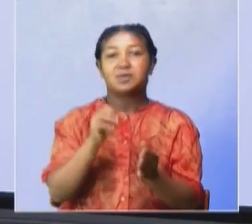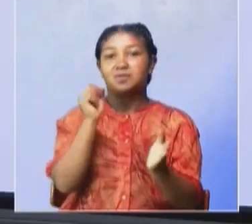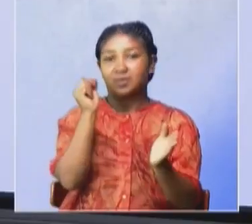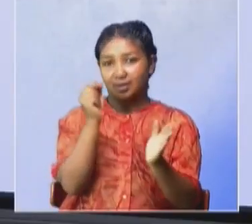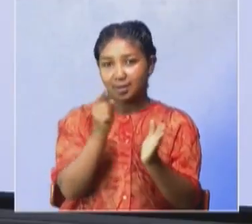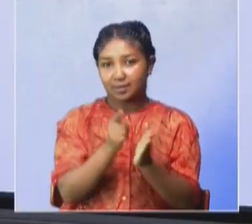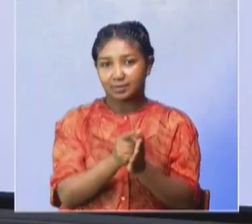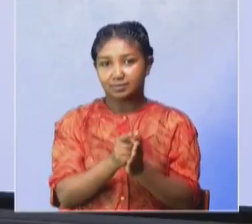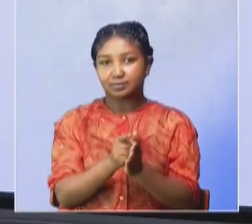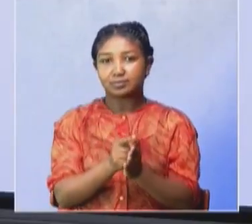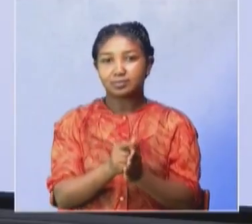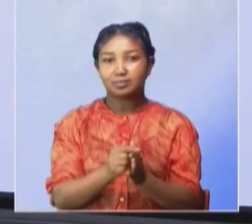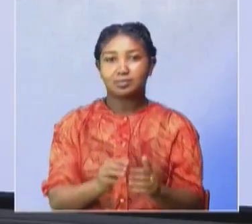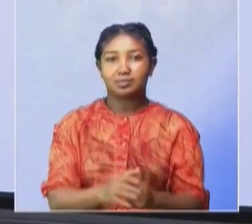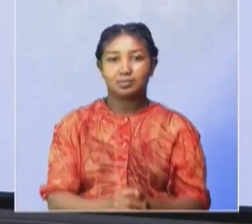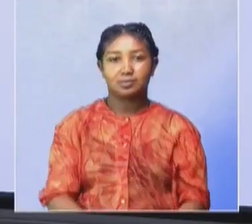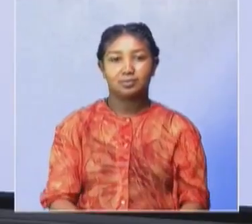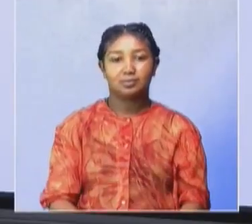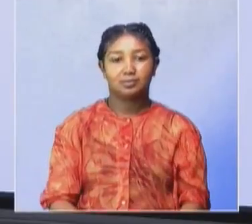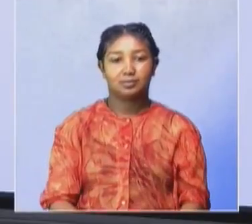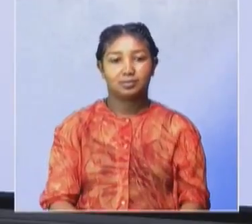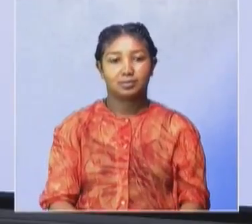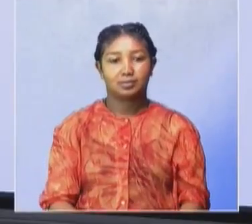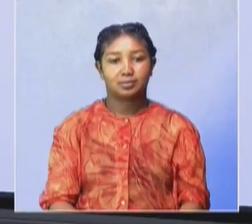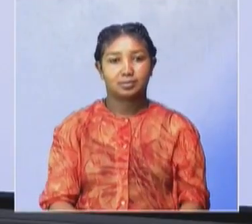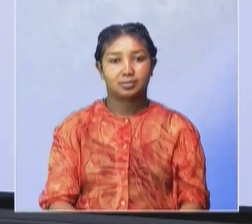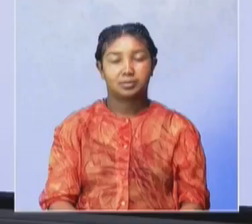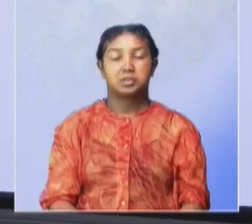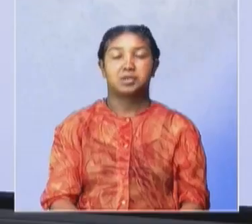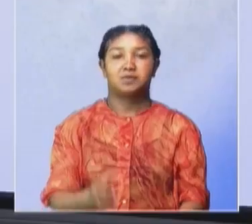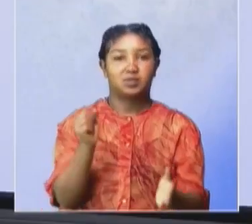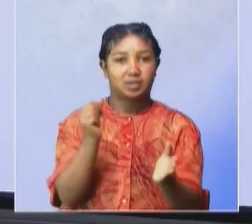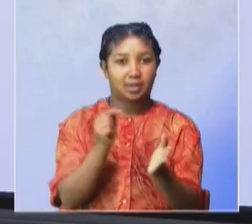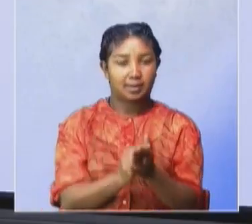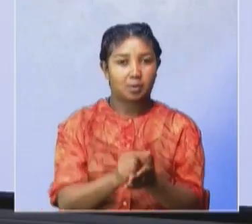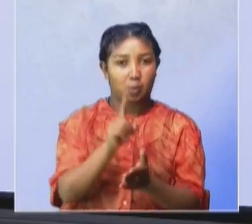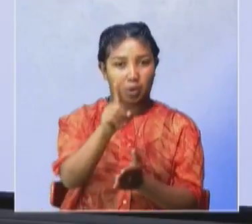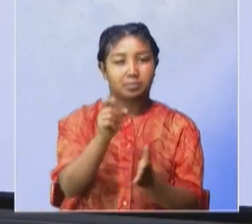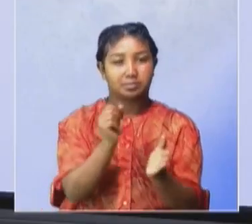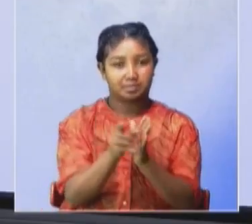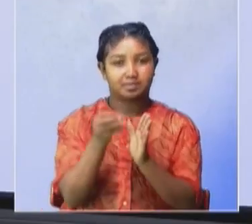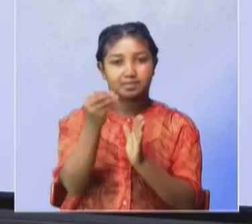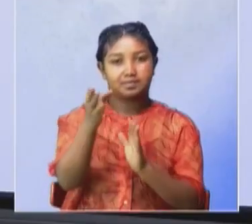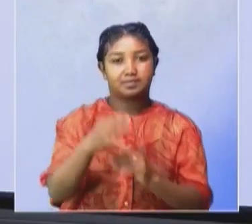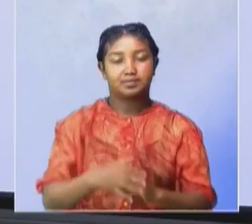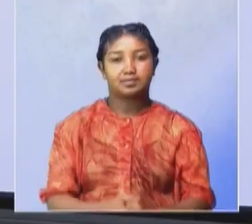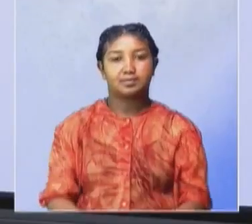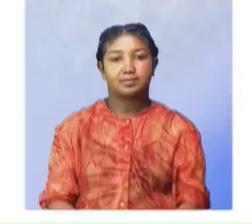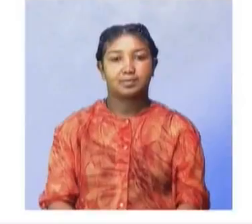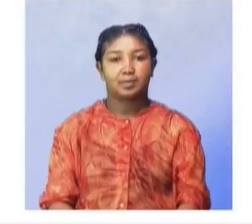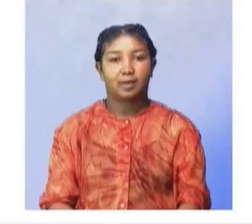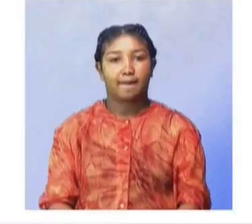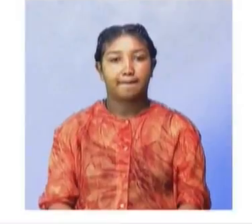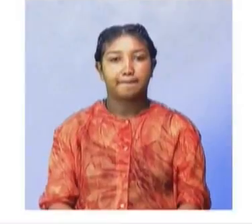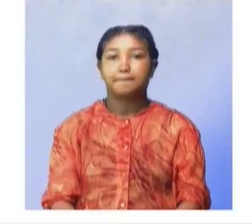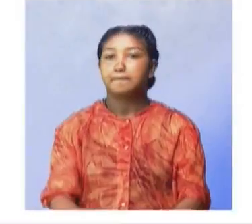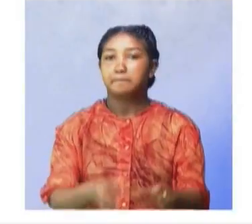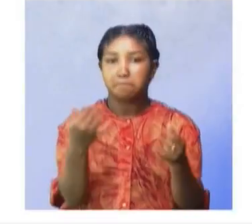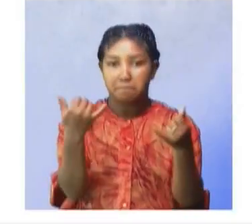Like, here is, for example, we can mention one example. Here is, for example,